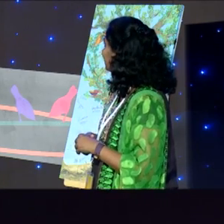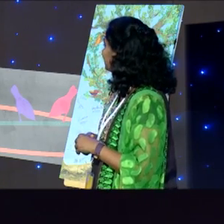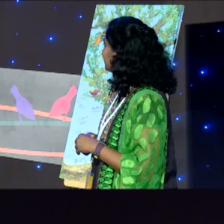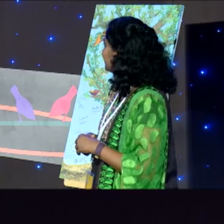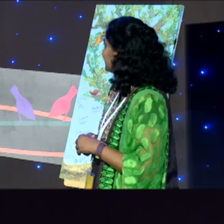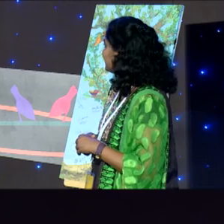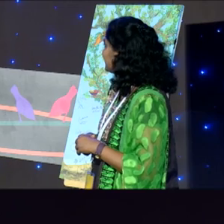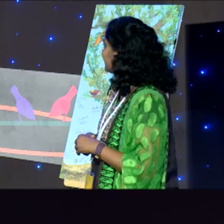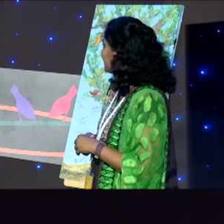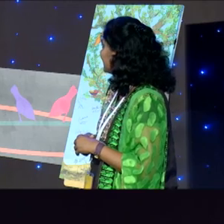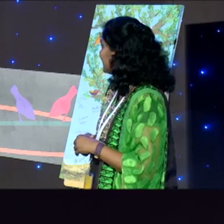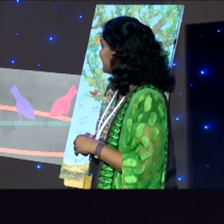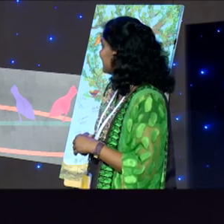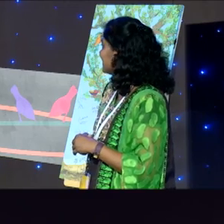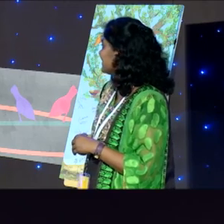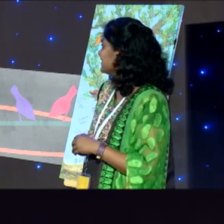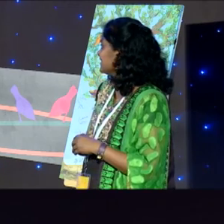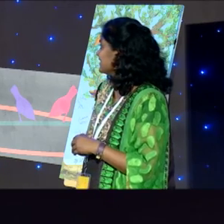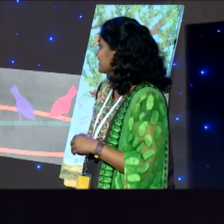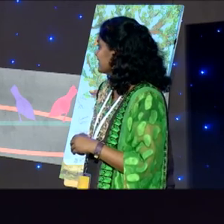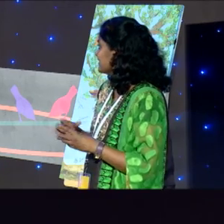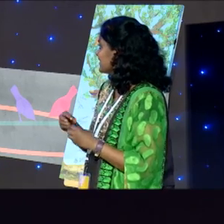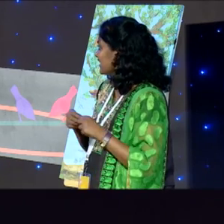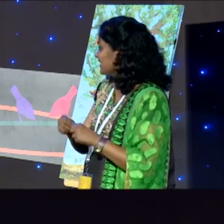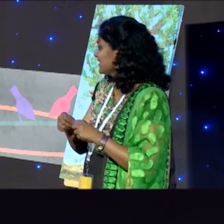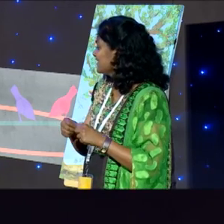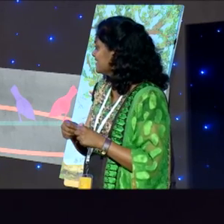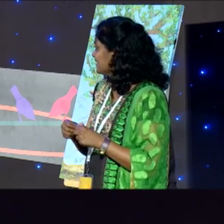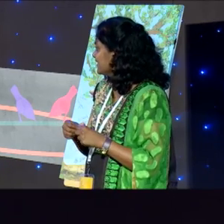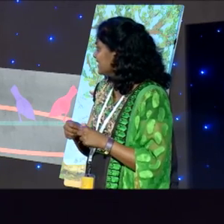The next project for Proud is to continue